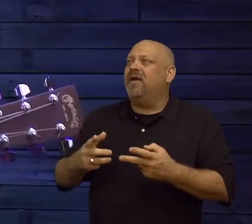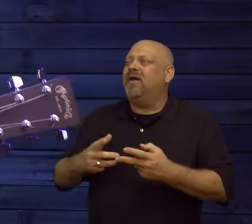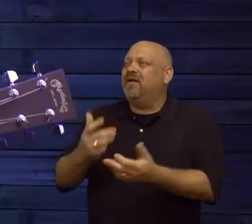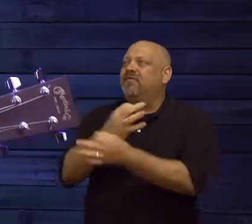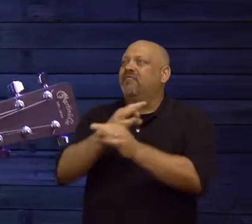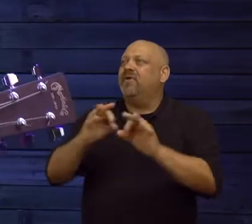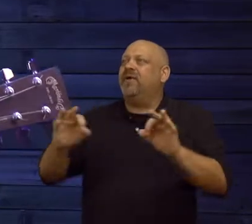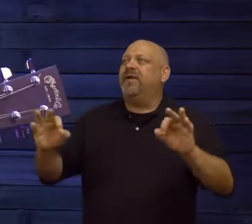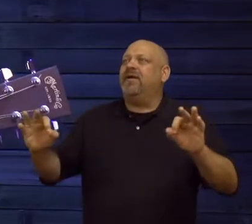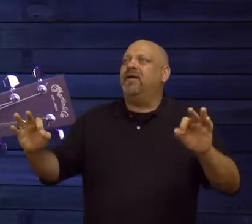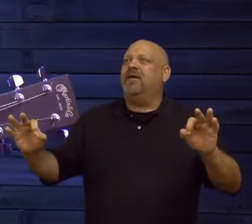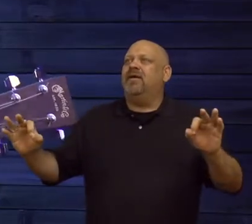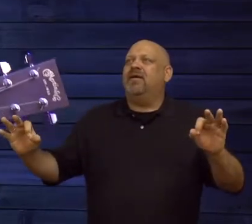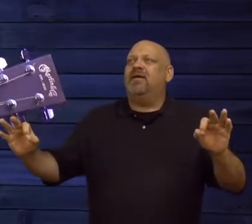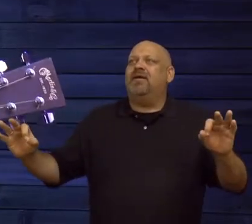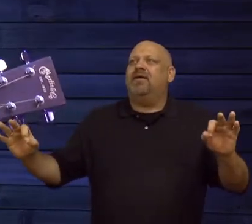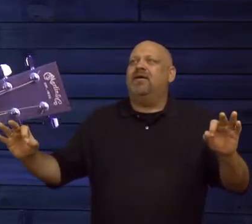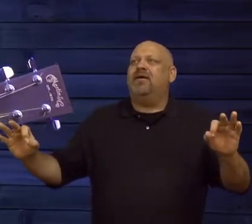freedom.